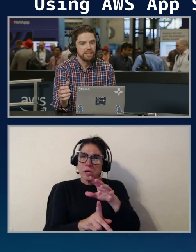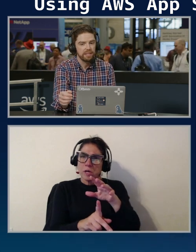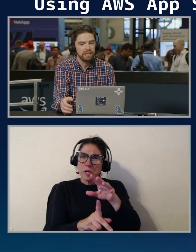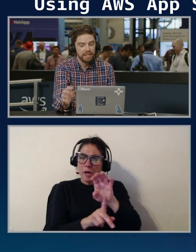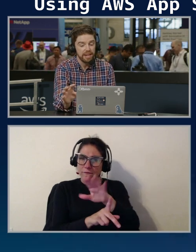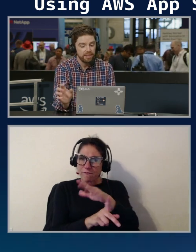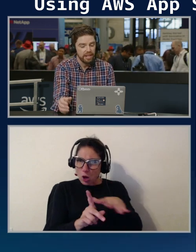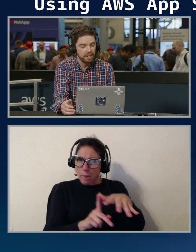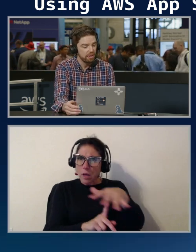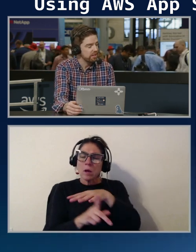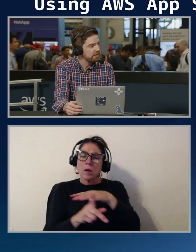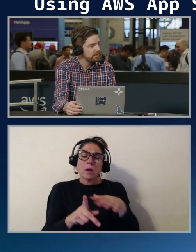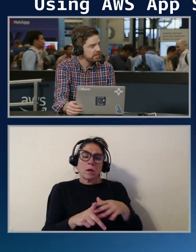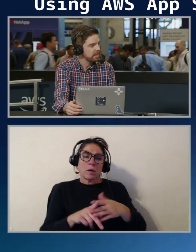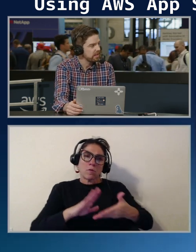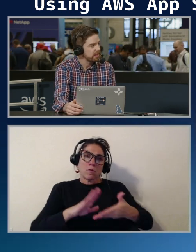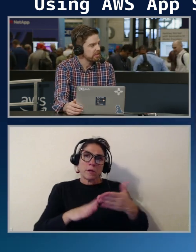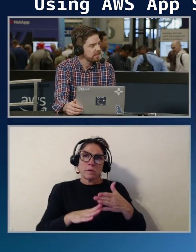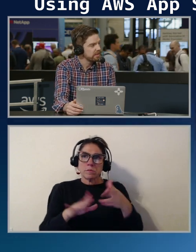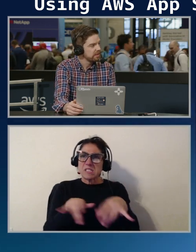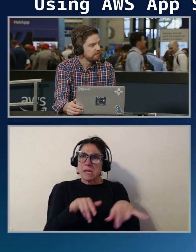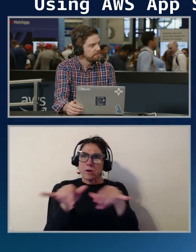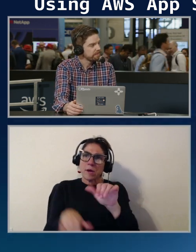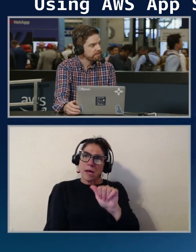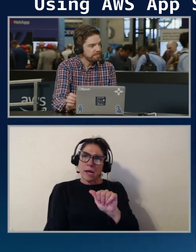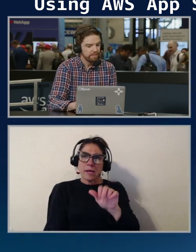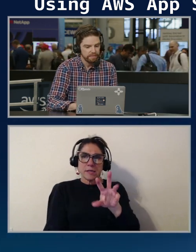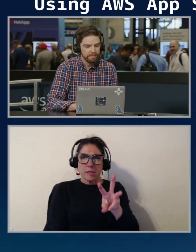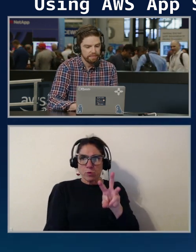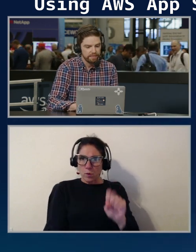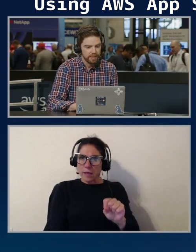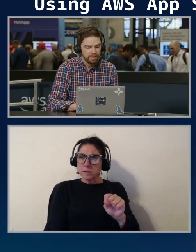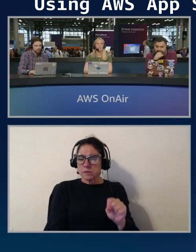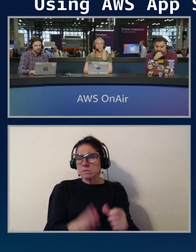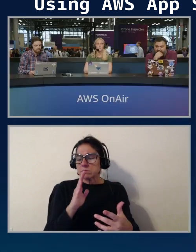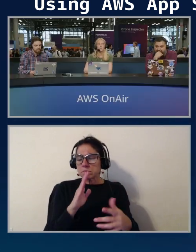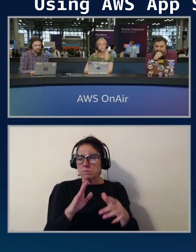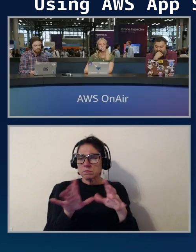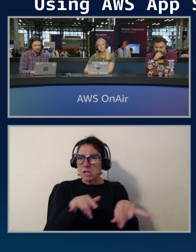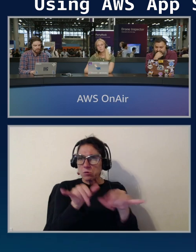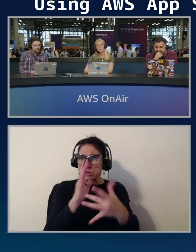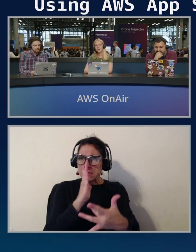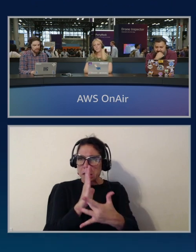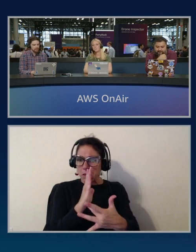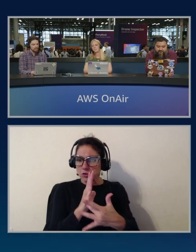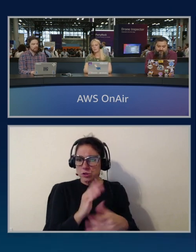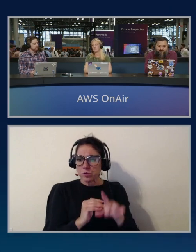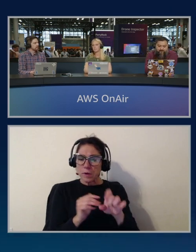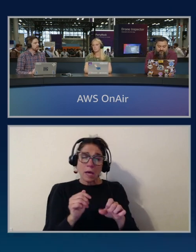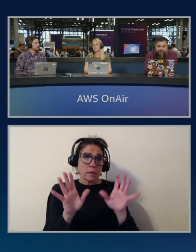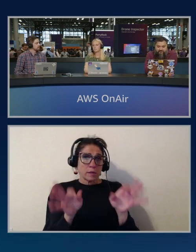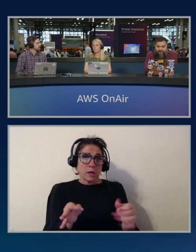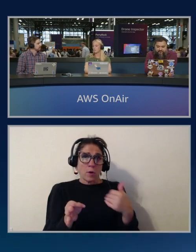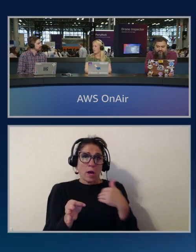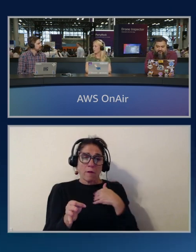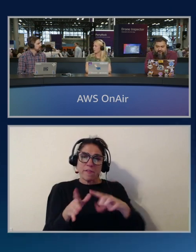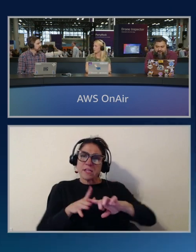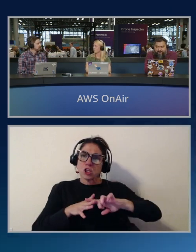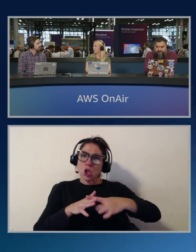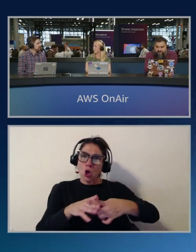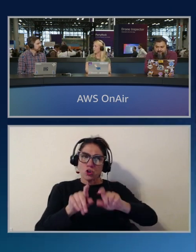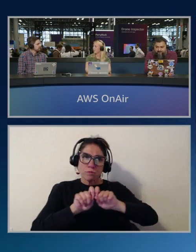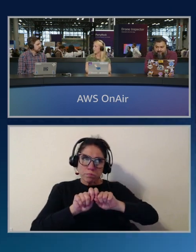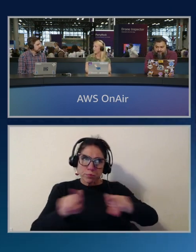standard AWS serverless technology. Very cool. So you can choose to have this launched in your